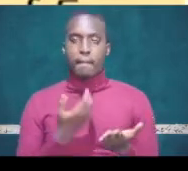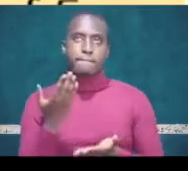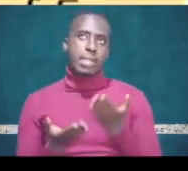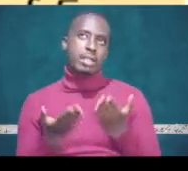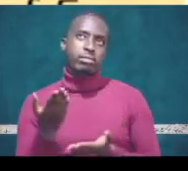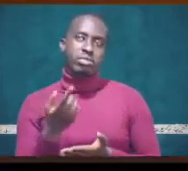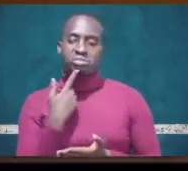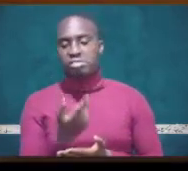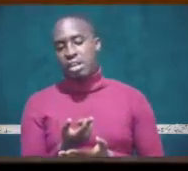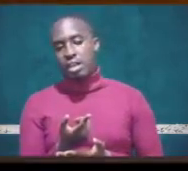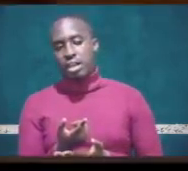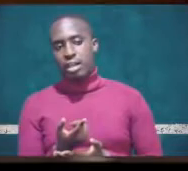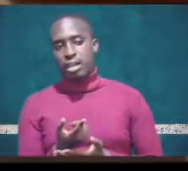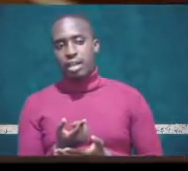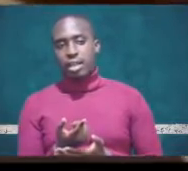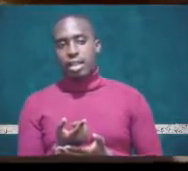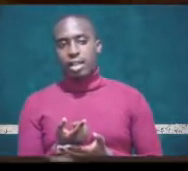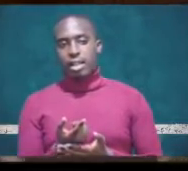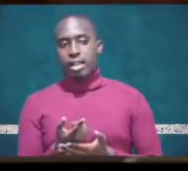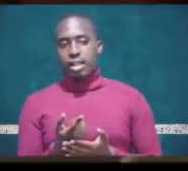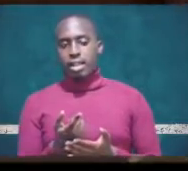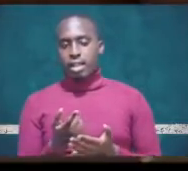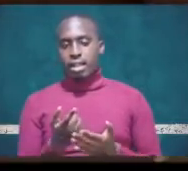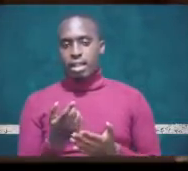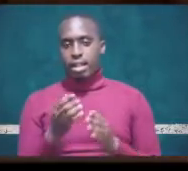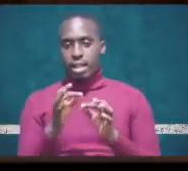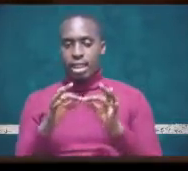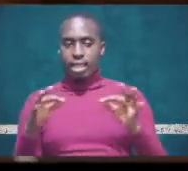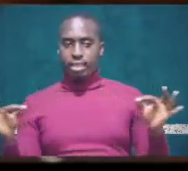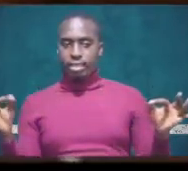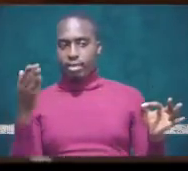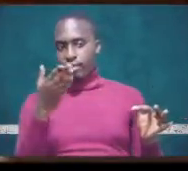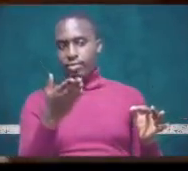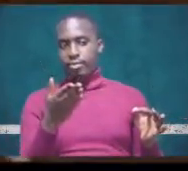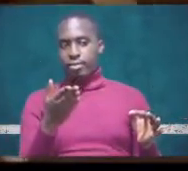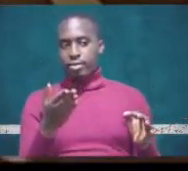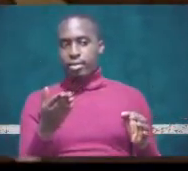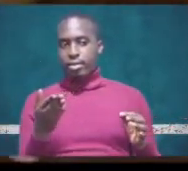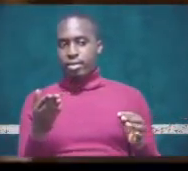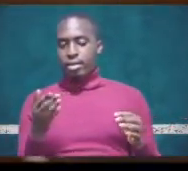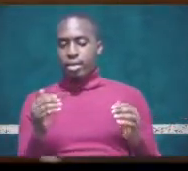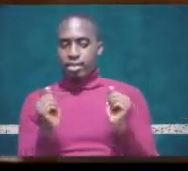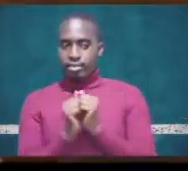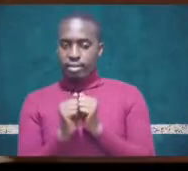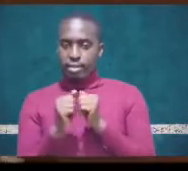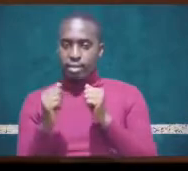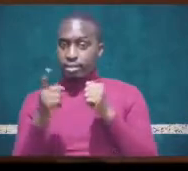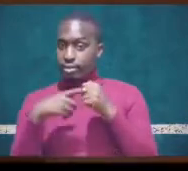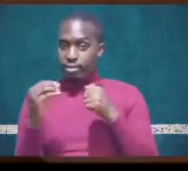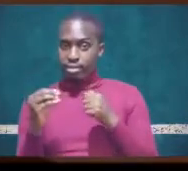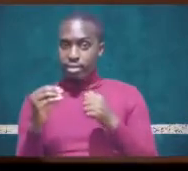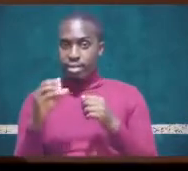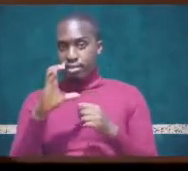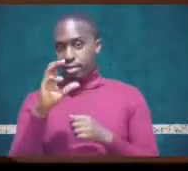let's say that I have a length of, this is the length of this 60 centimeters. This is